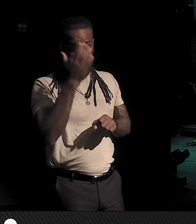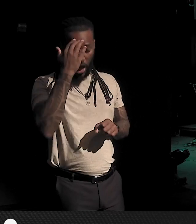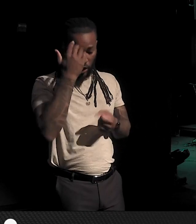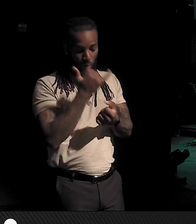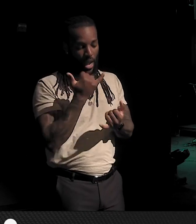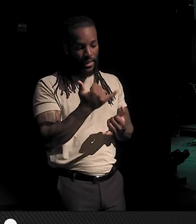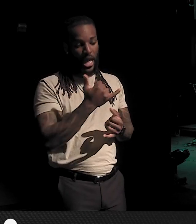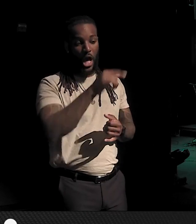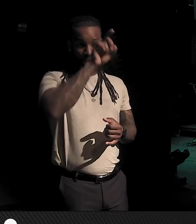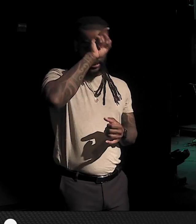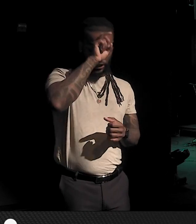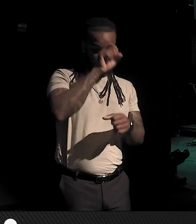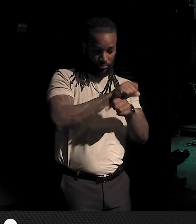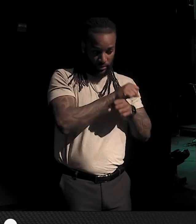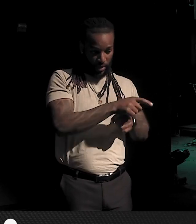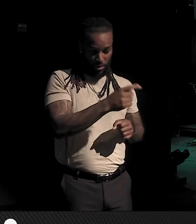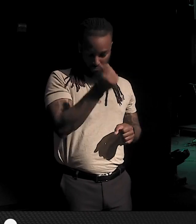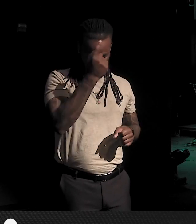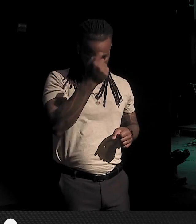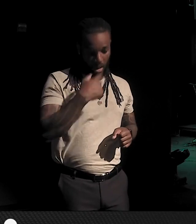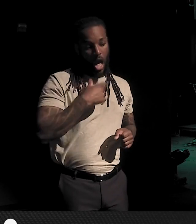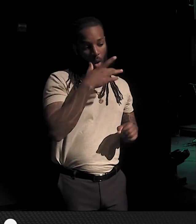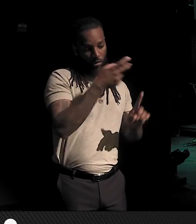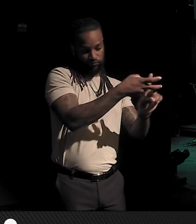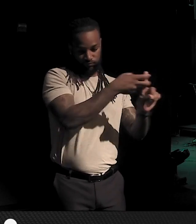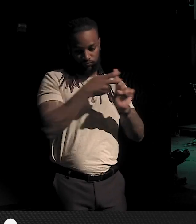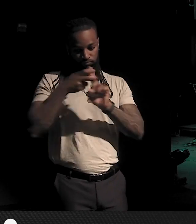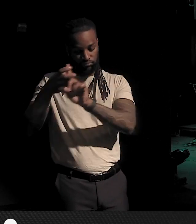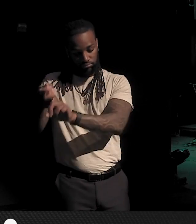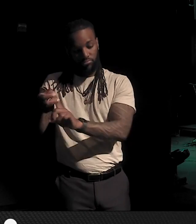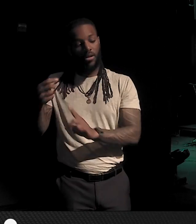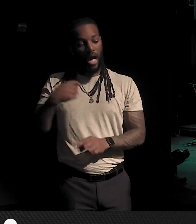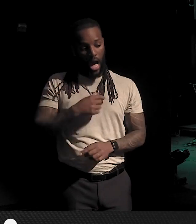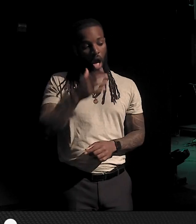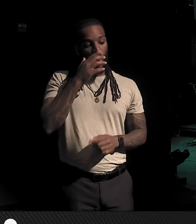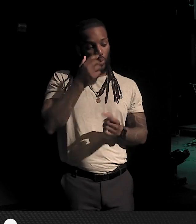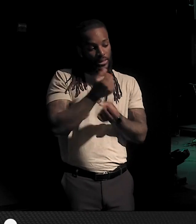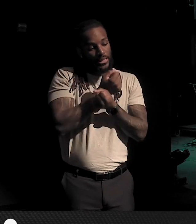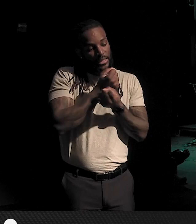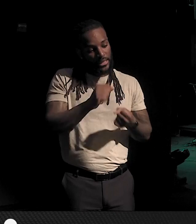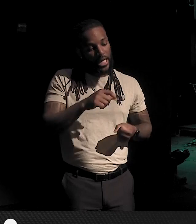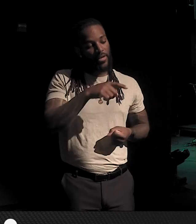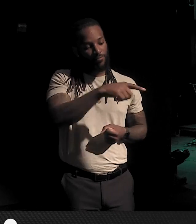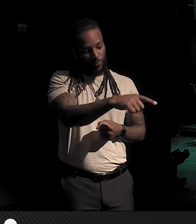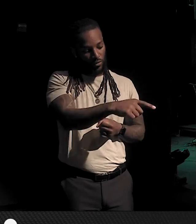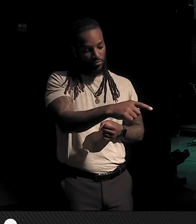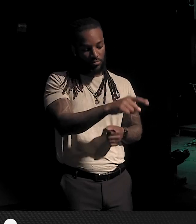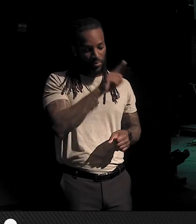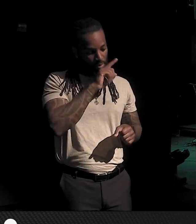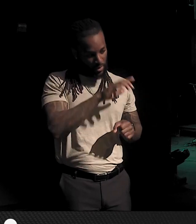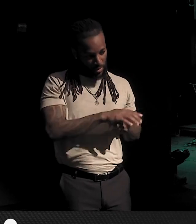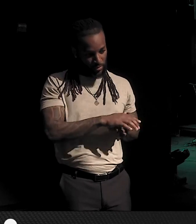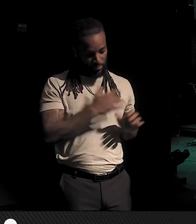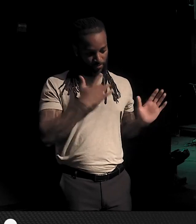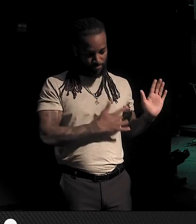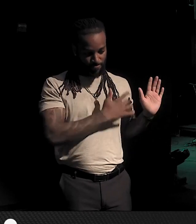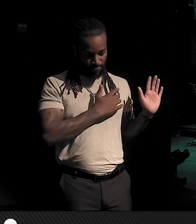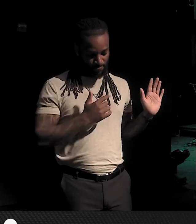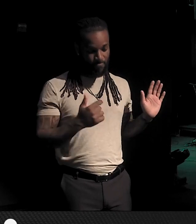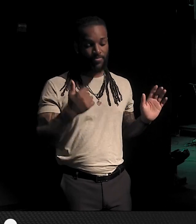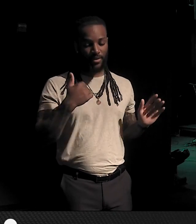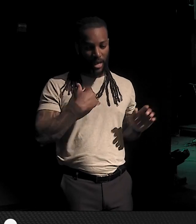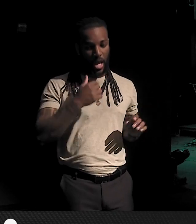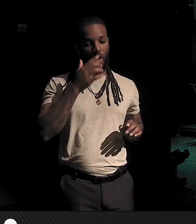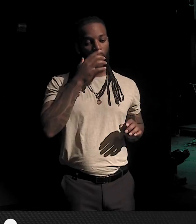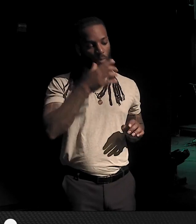going to deliver you from being their slave. I'm going to redeem you with an outstretched arm. And I'm going